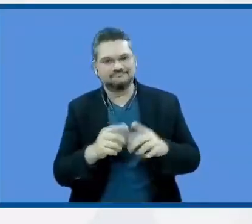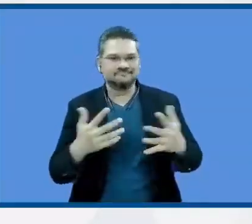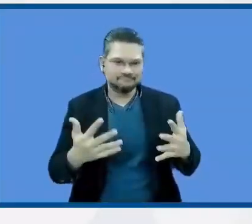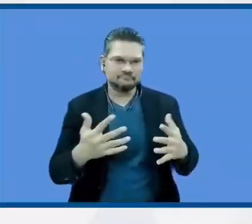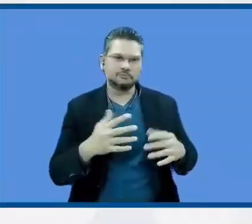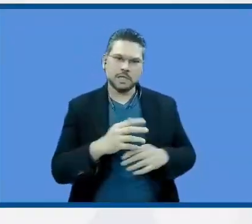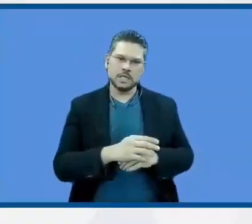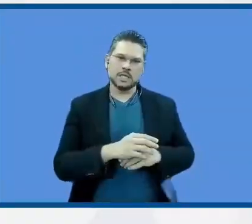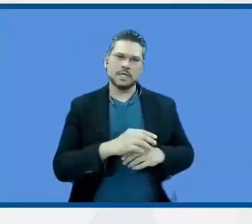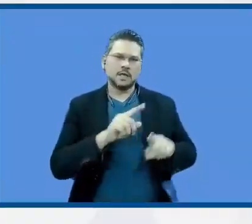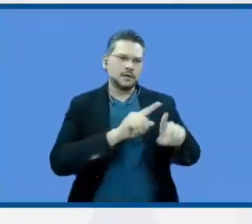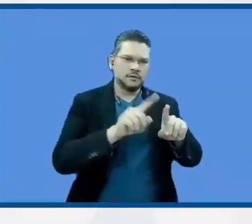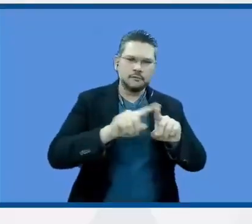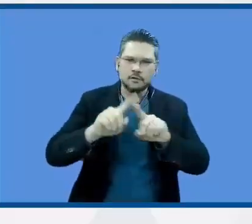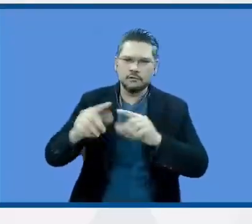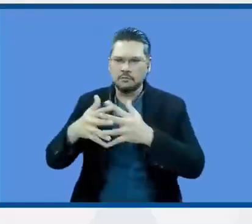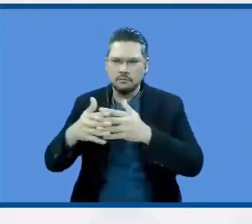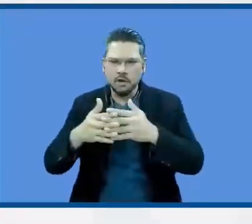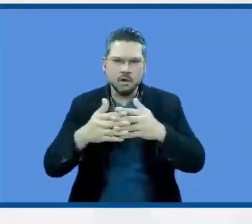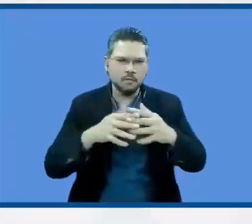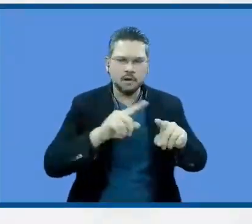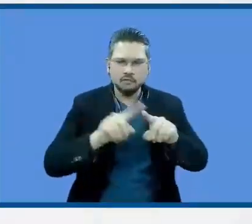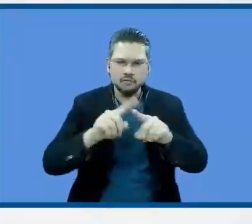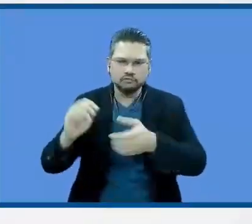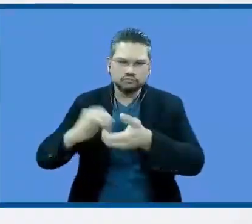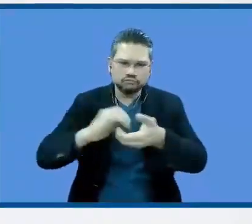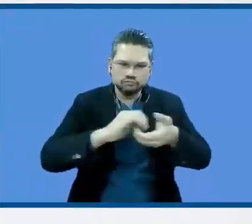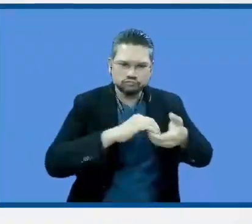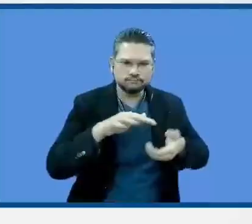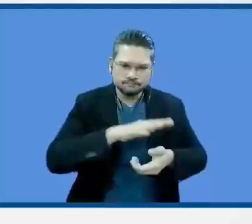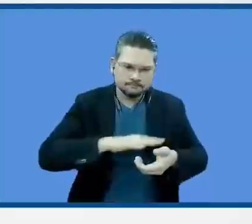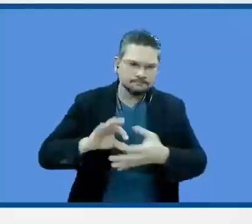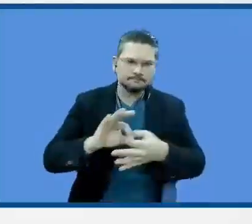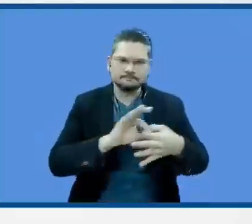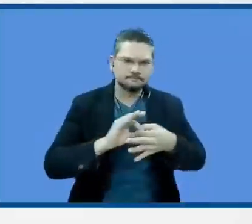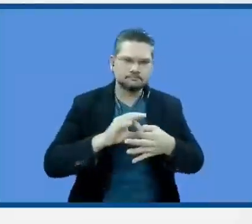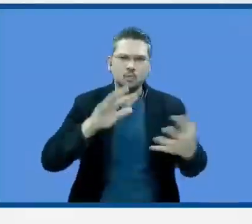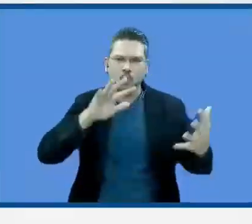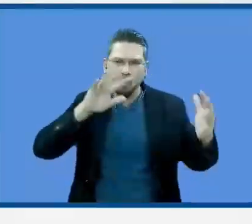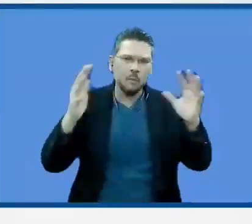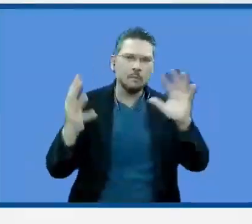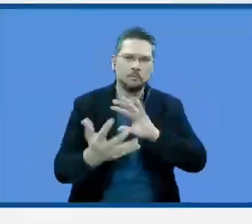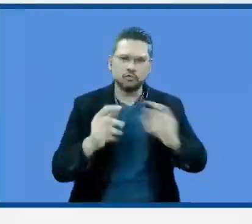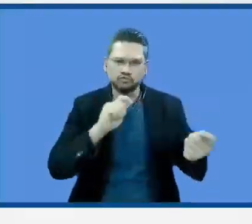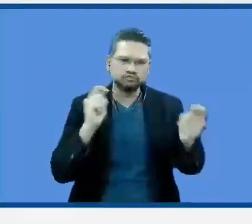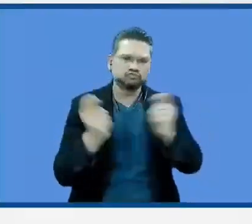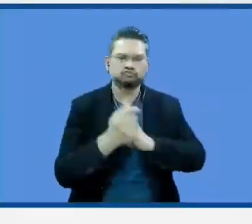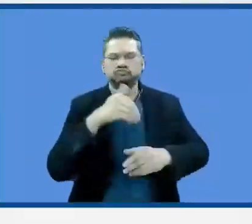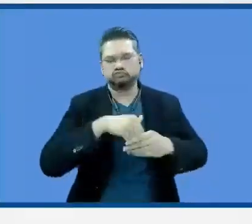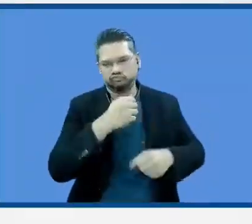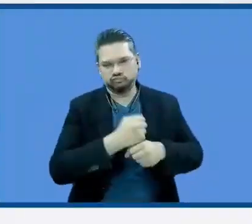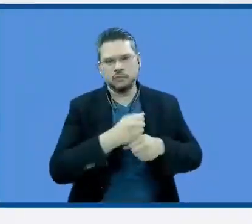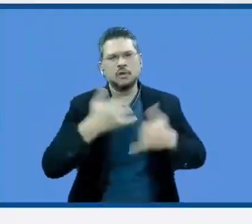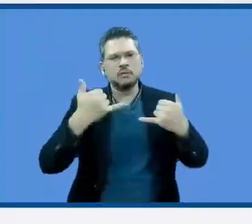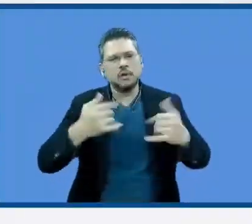associate editor of the journal Environmental Policy and Law. His work is currently focused on reducing the risk of